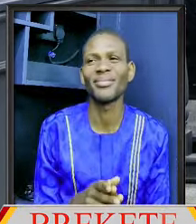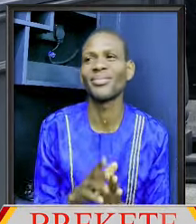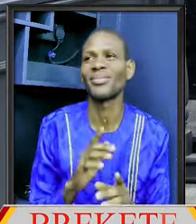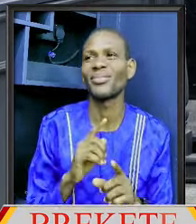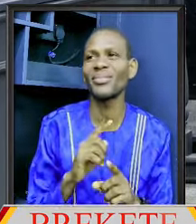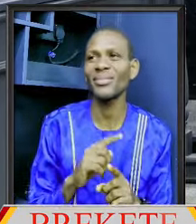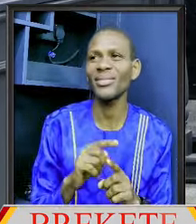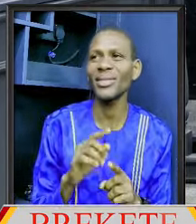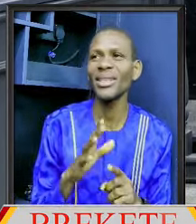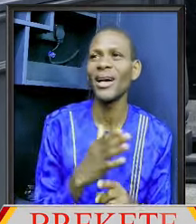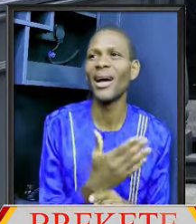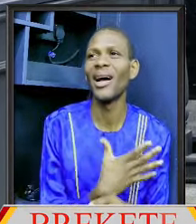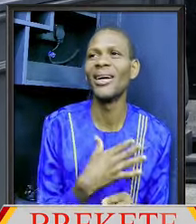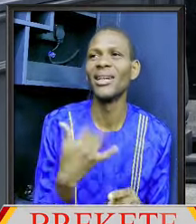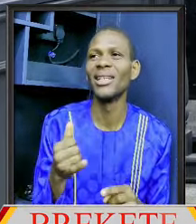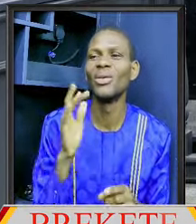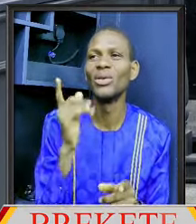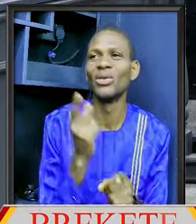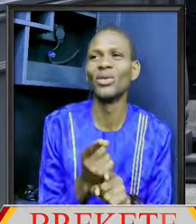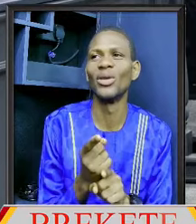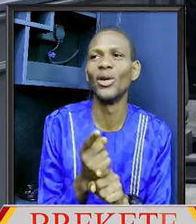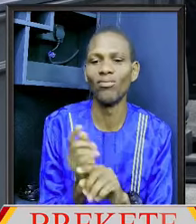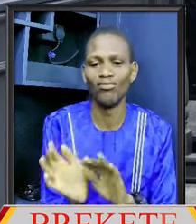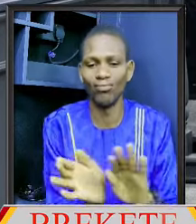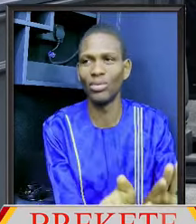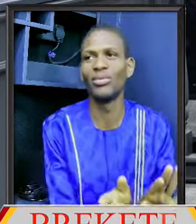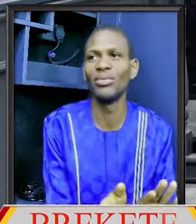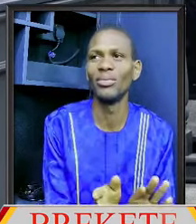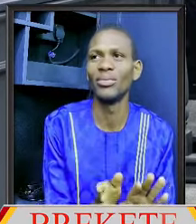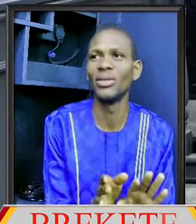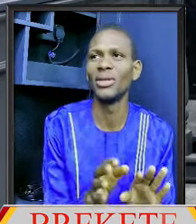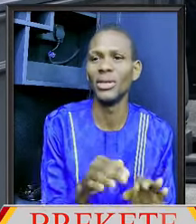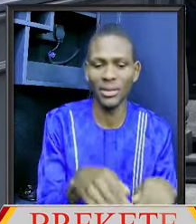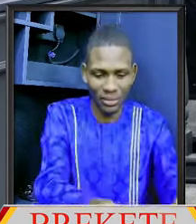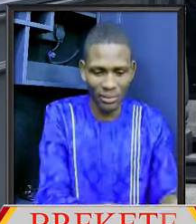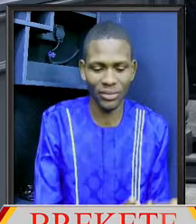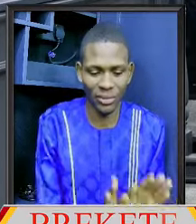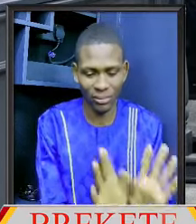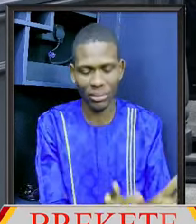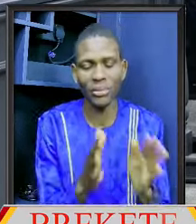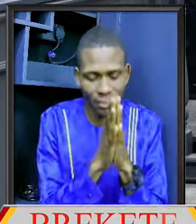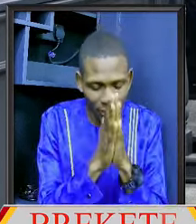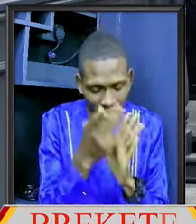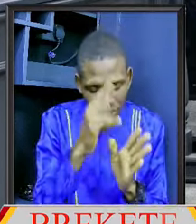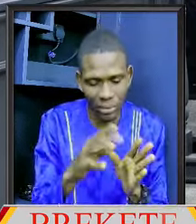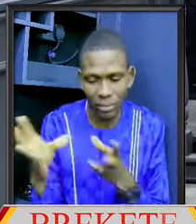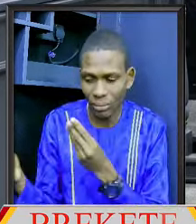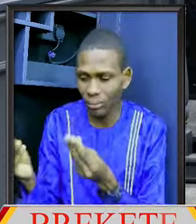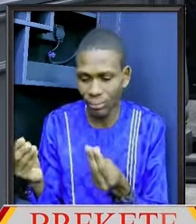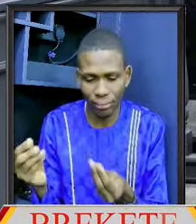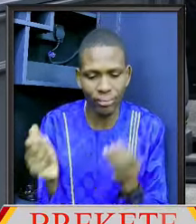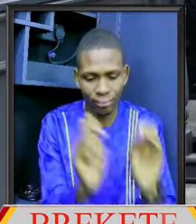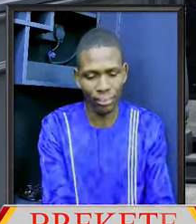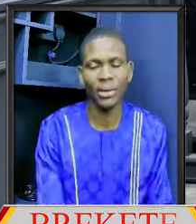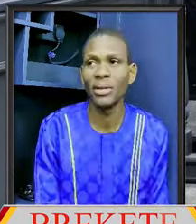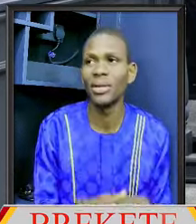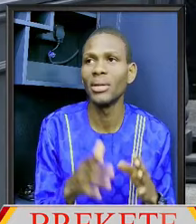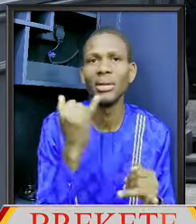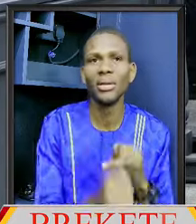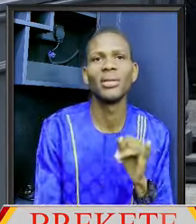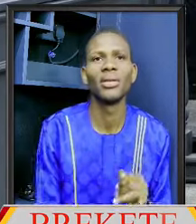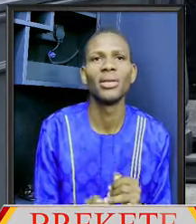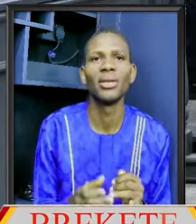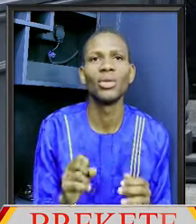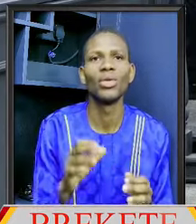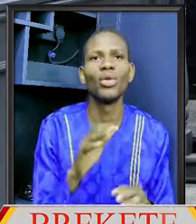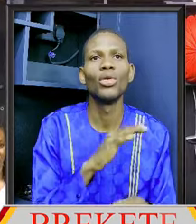they go just put me like this, pray for me, put Sansan, that is the end. So